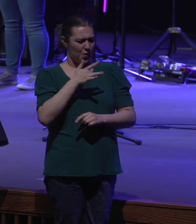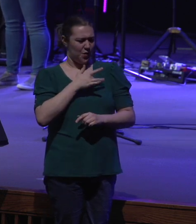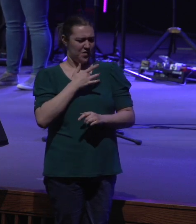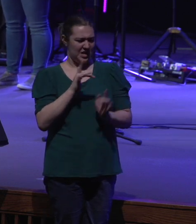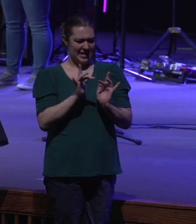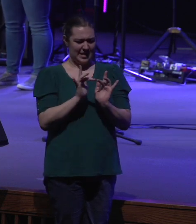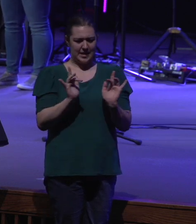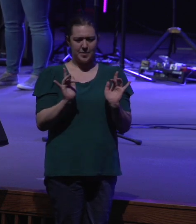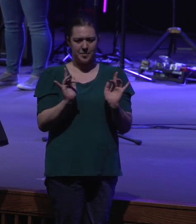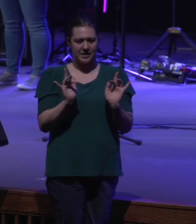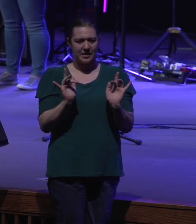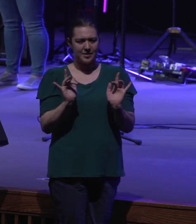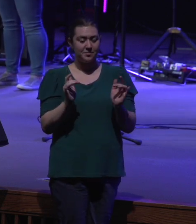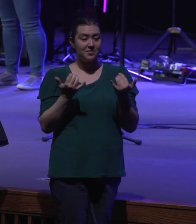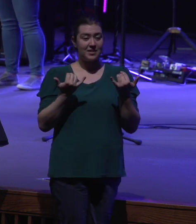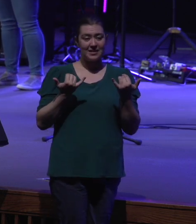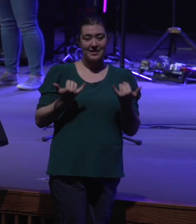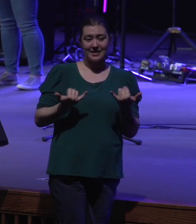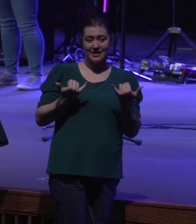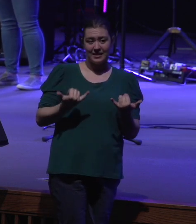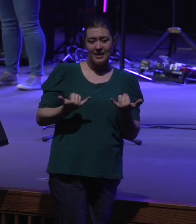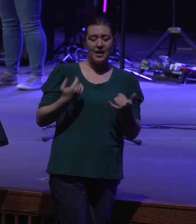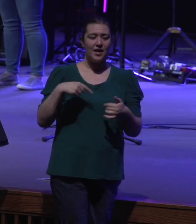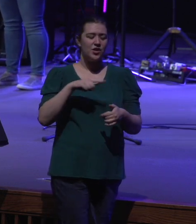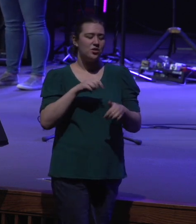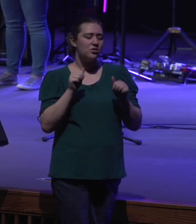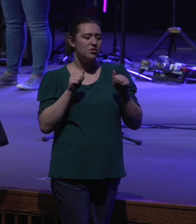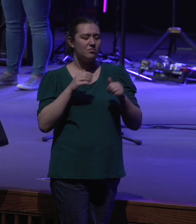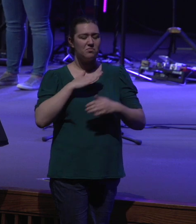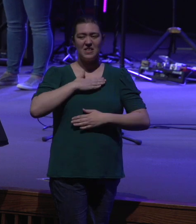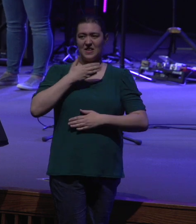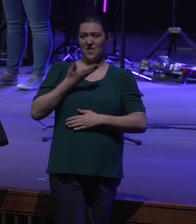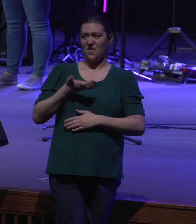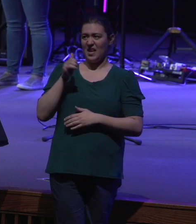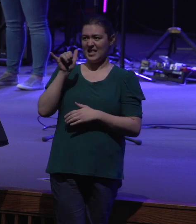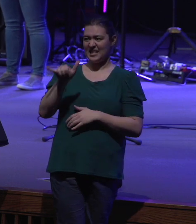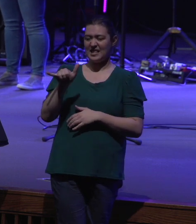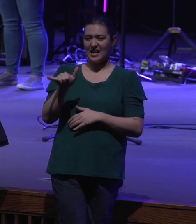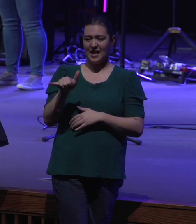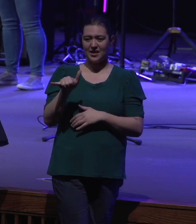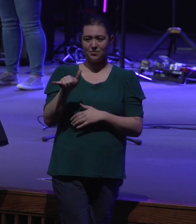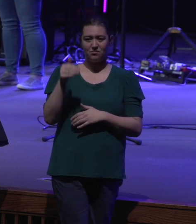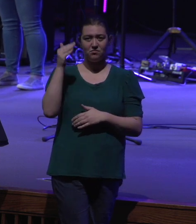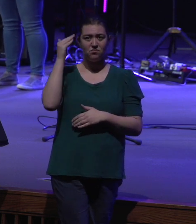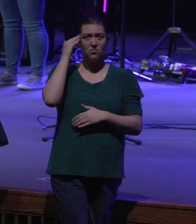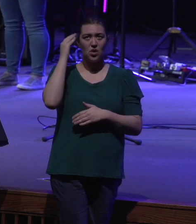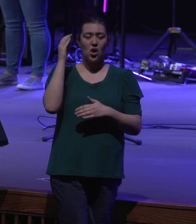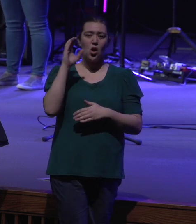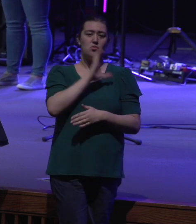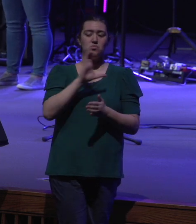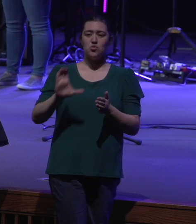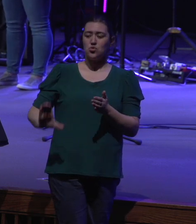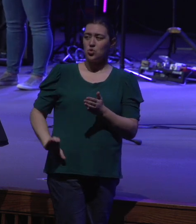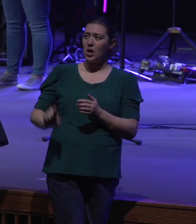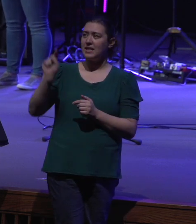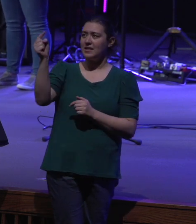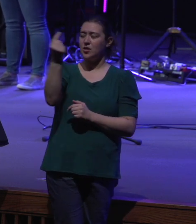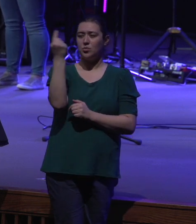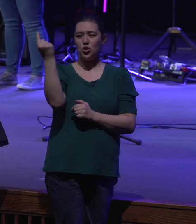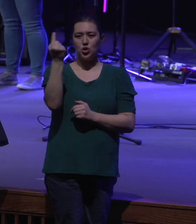And today, tonight, you need to confess that and say, no, it's Christ, and Christ alone is the one who